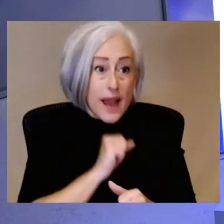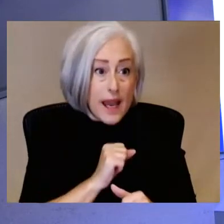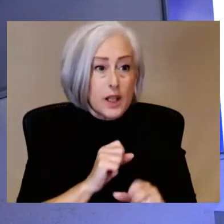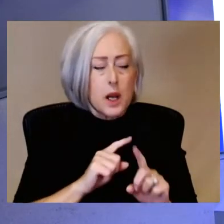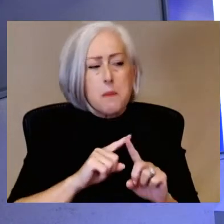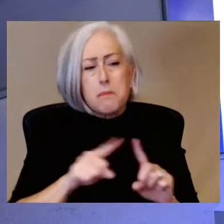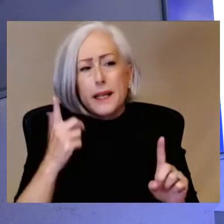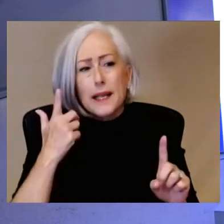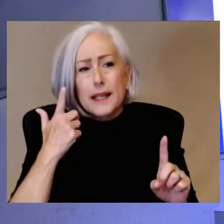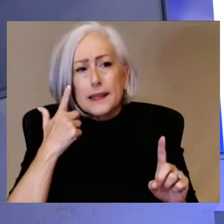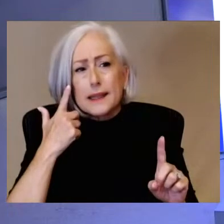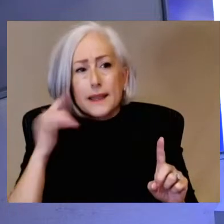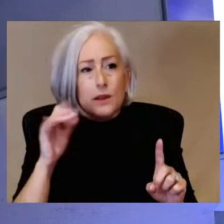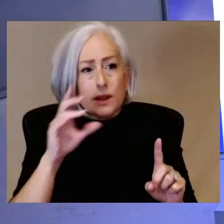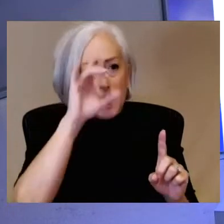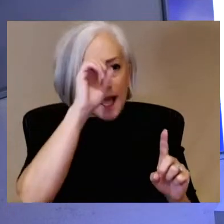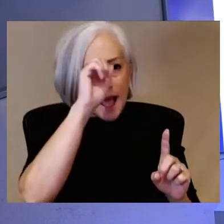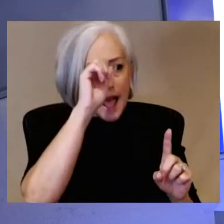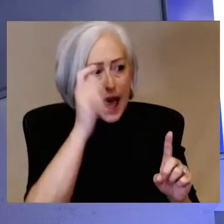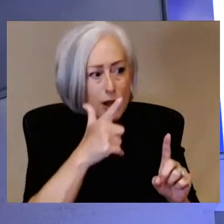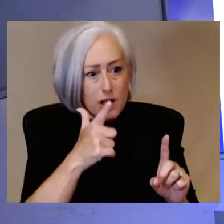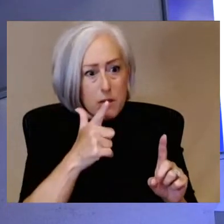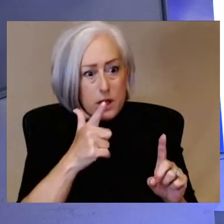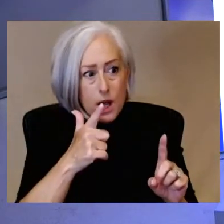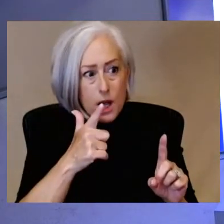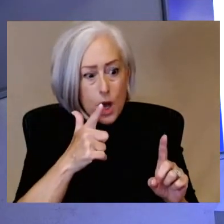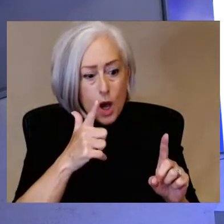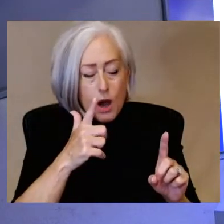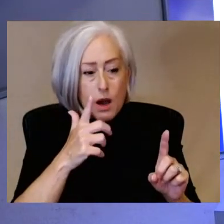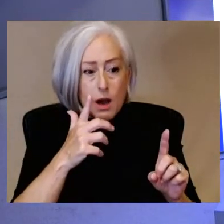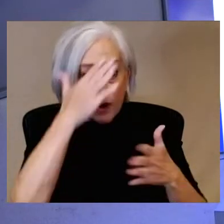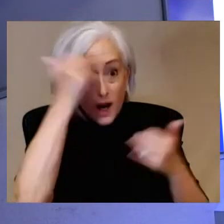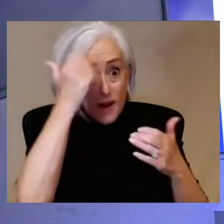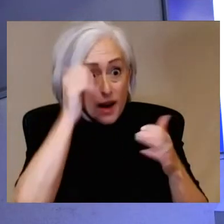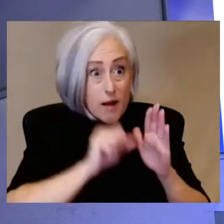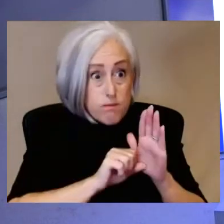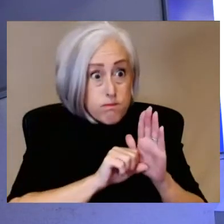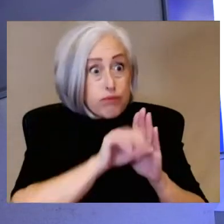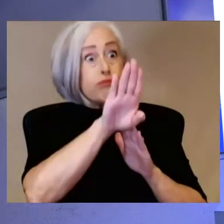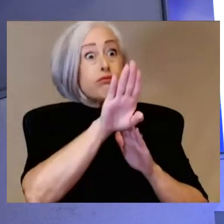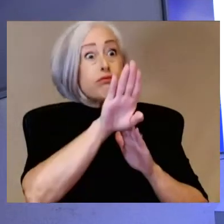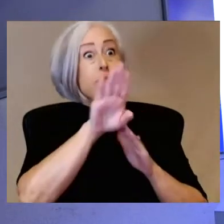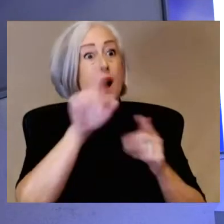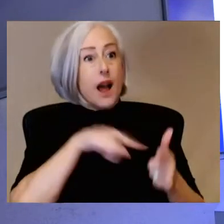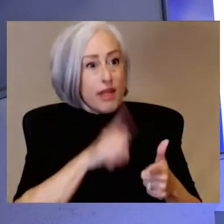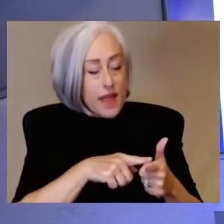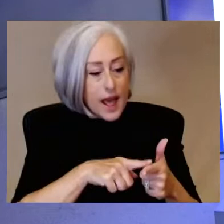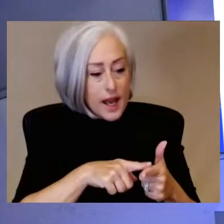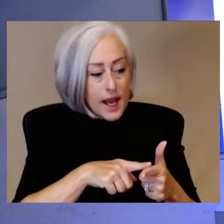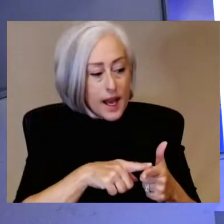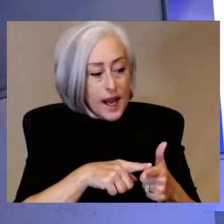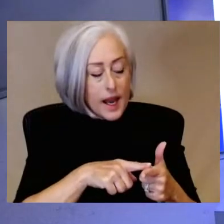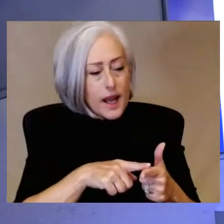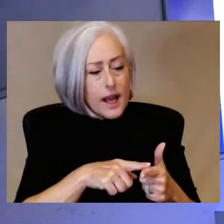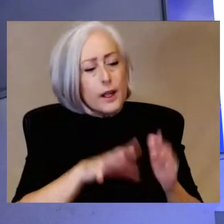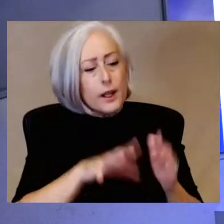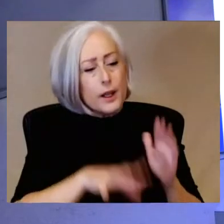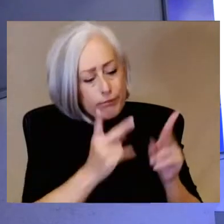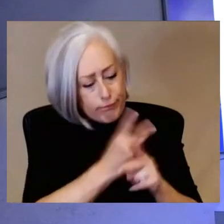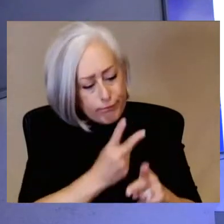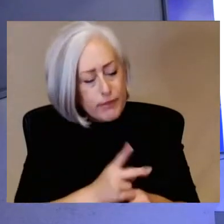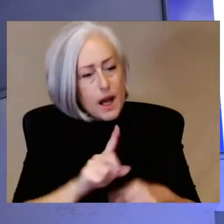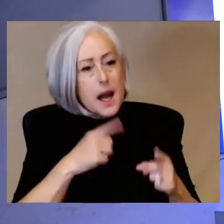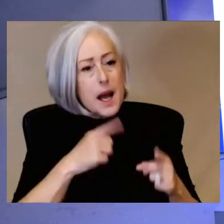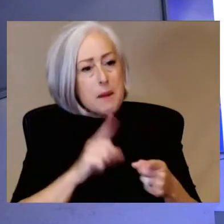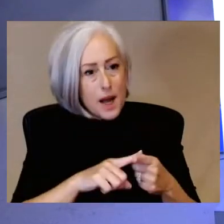and escalates, and then you figure out about these whole tangles. So first of all, is that a fairly accurate depiction of my little hand motions